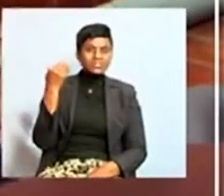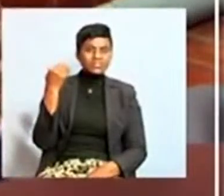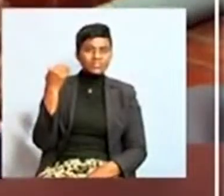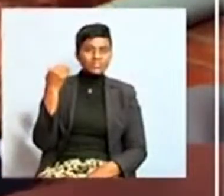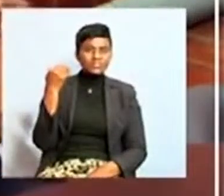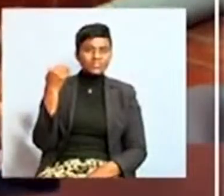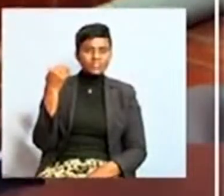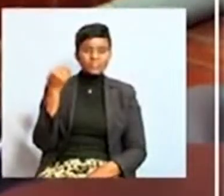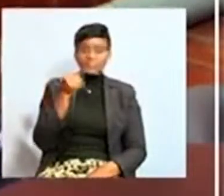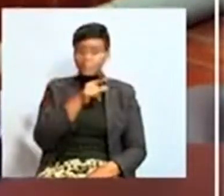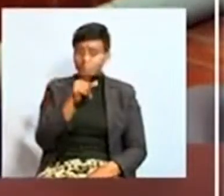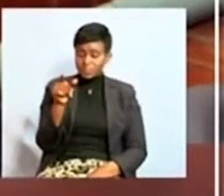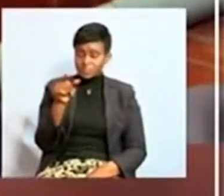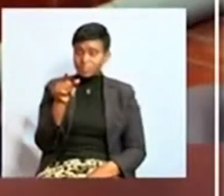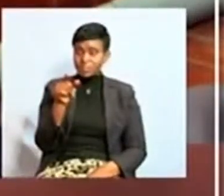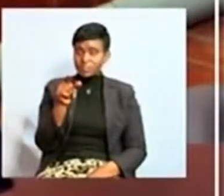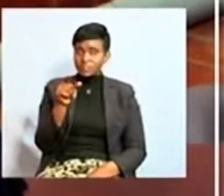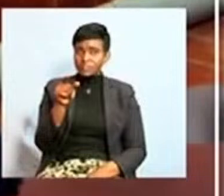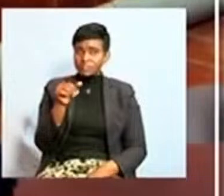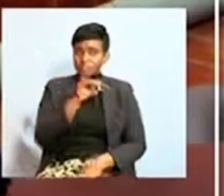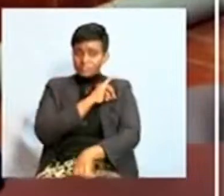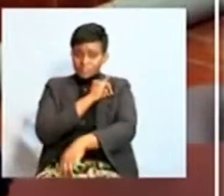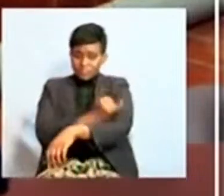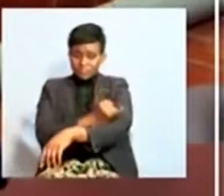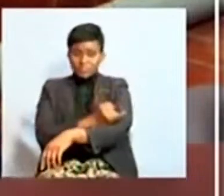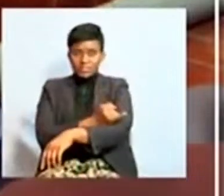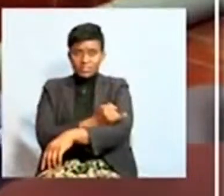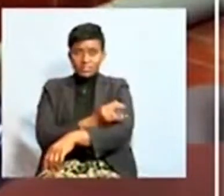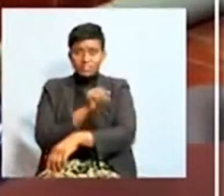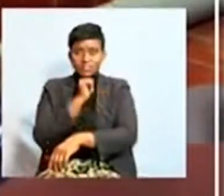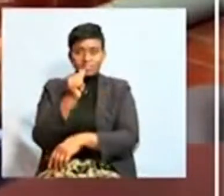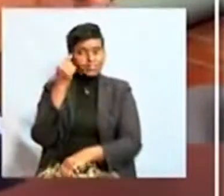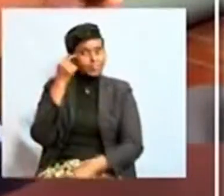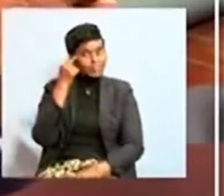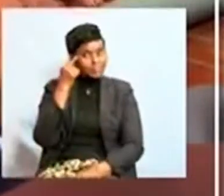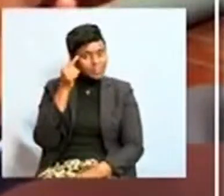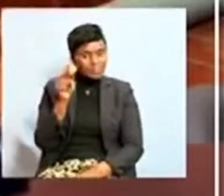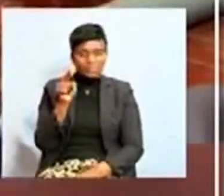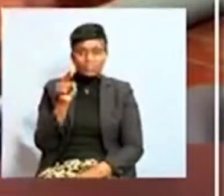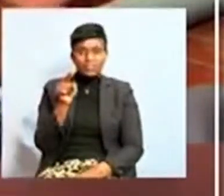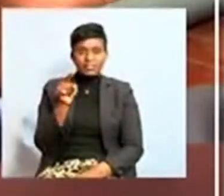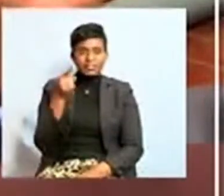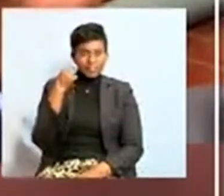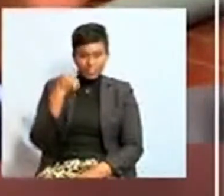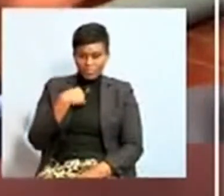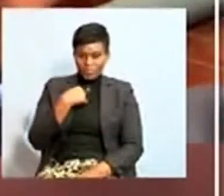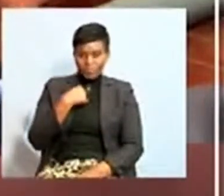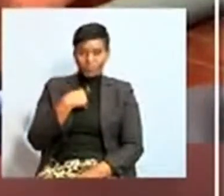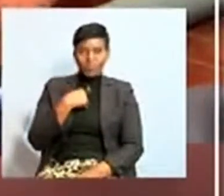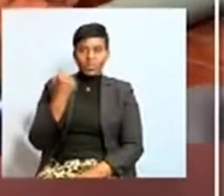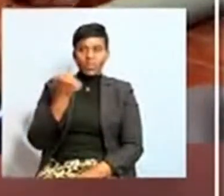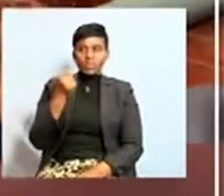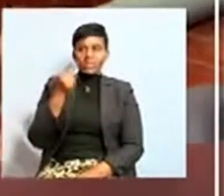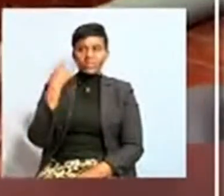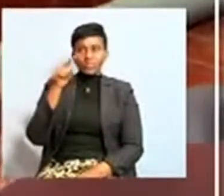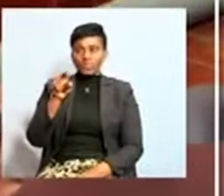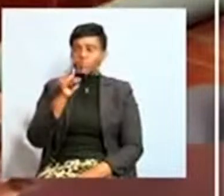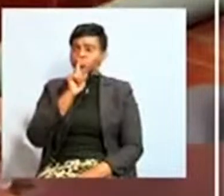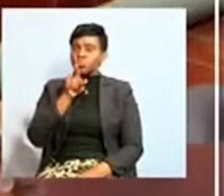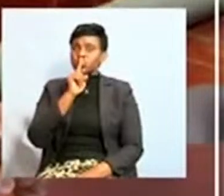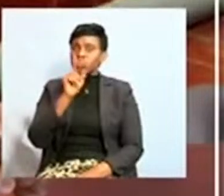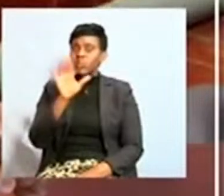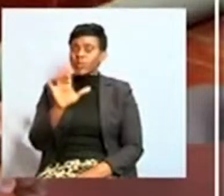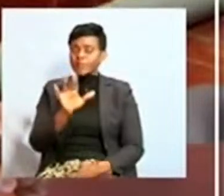we apply immunity. This immunity is not for mere application, it's for real.